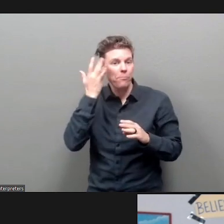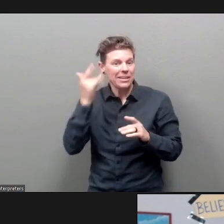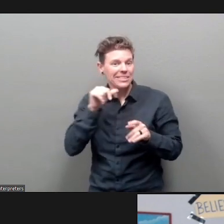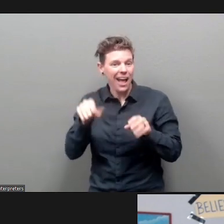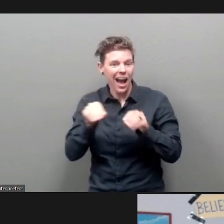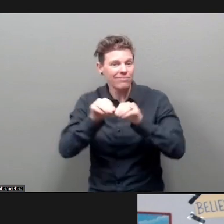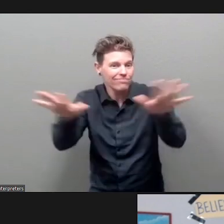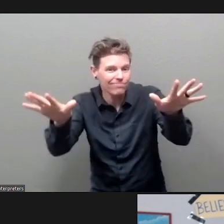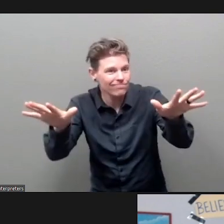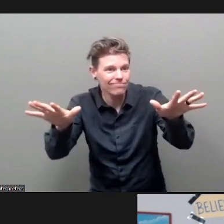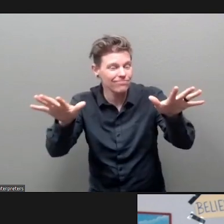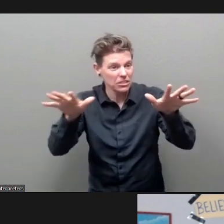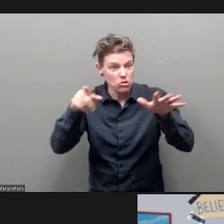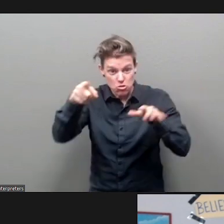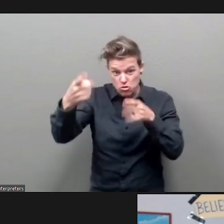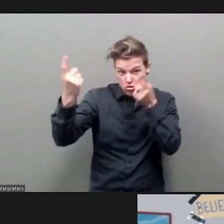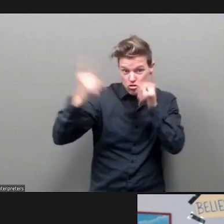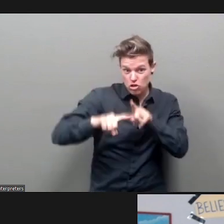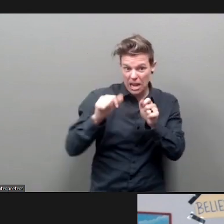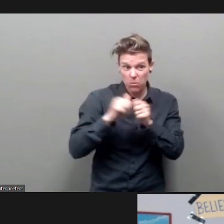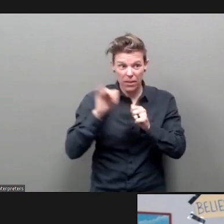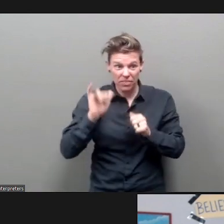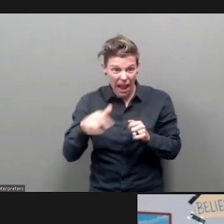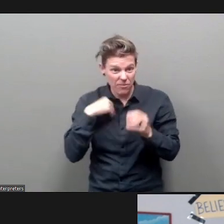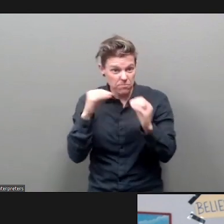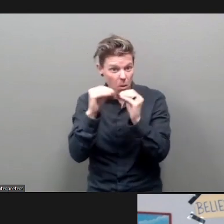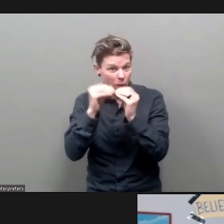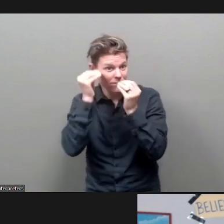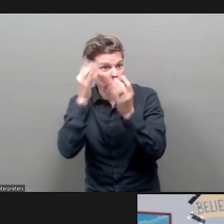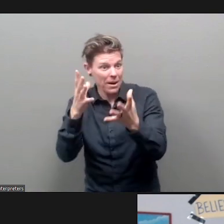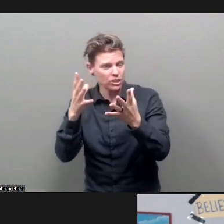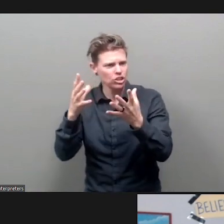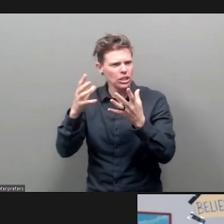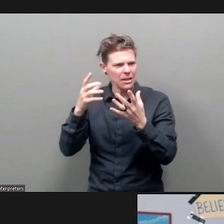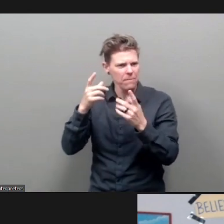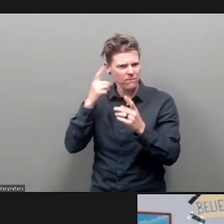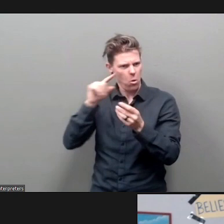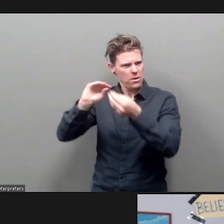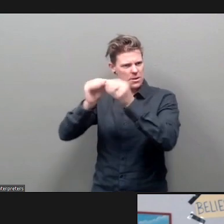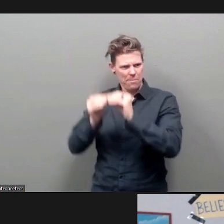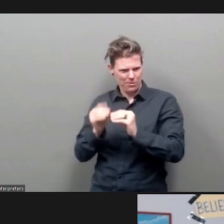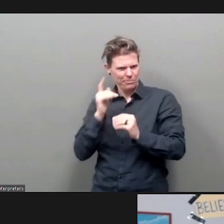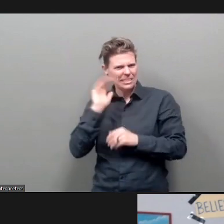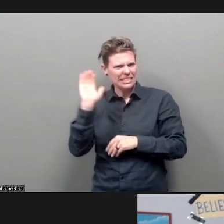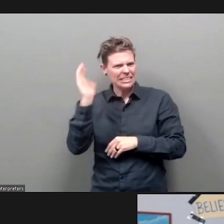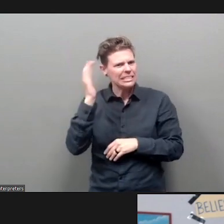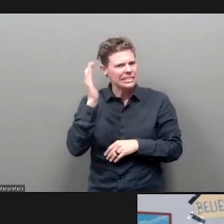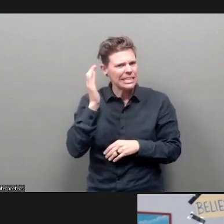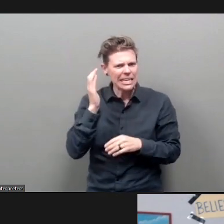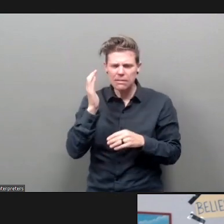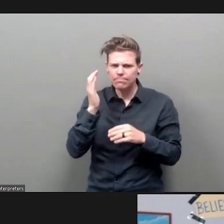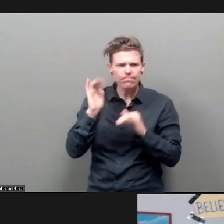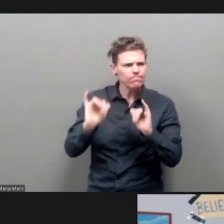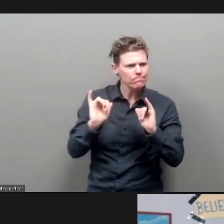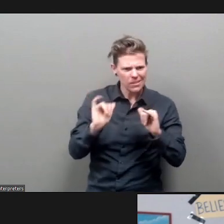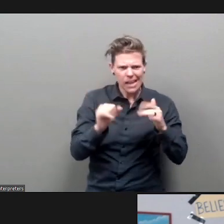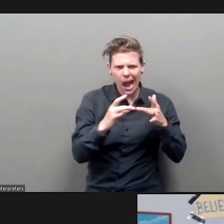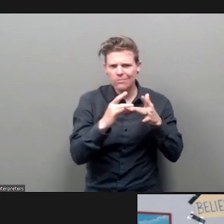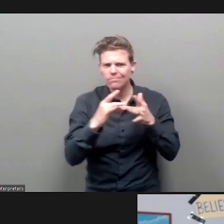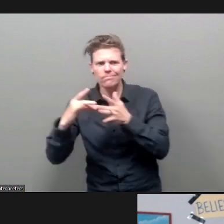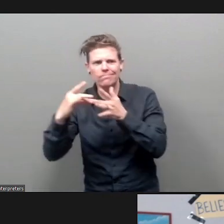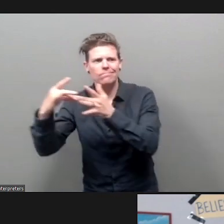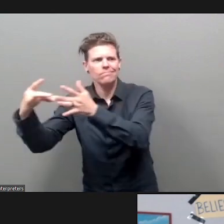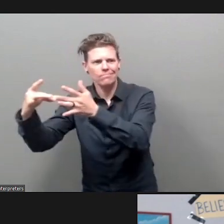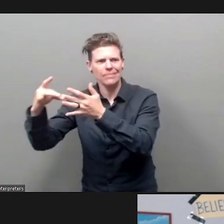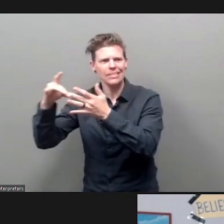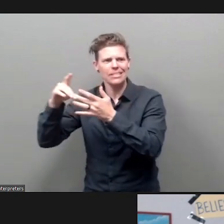do you have data on that? And because it seems to be leading to the potential reality that might have to get a booster every 3